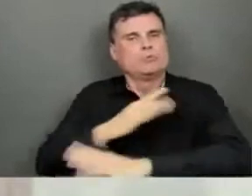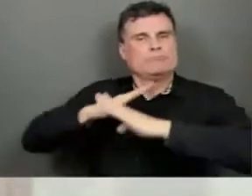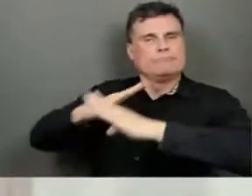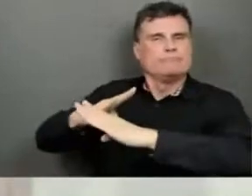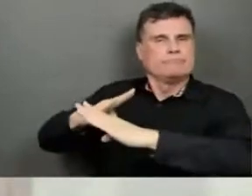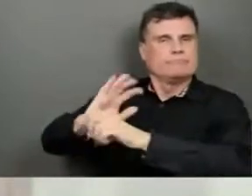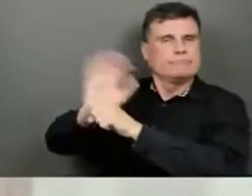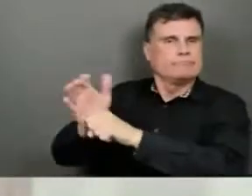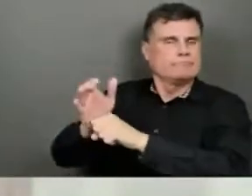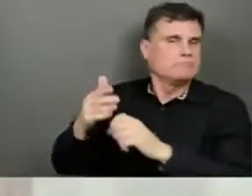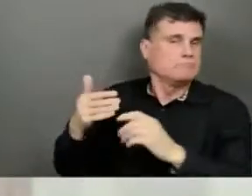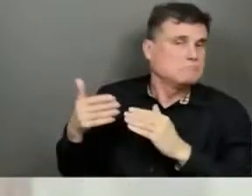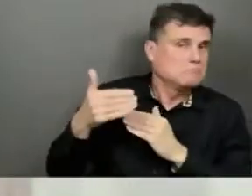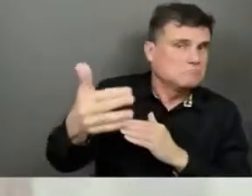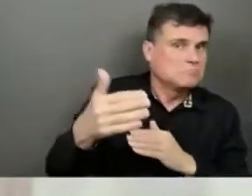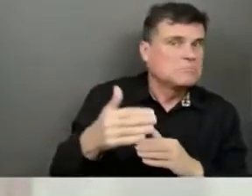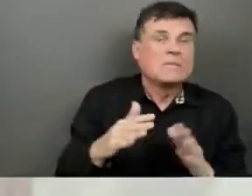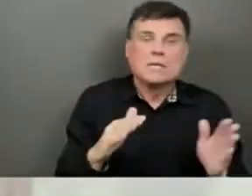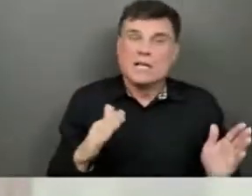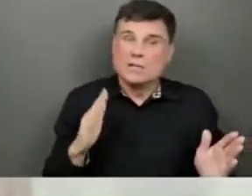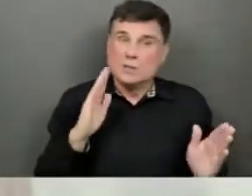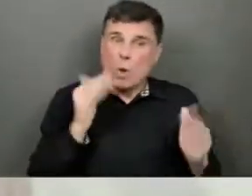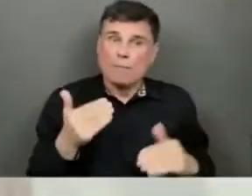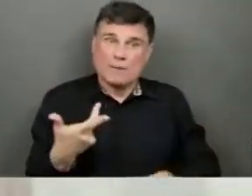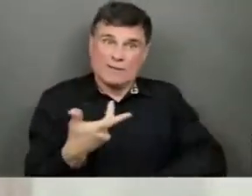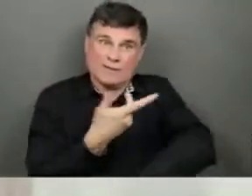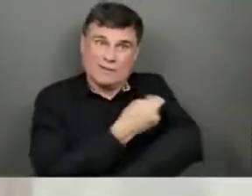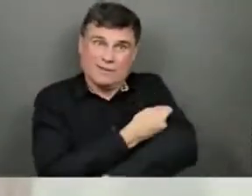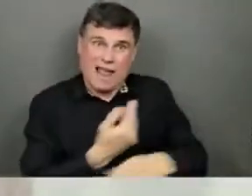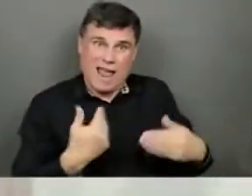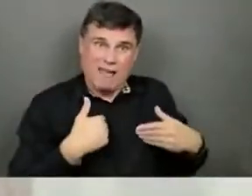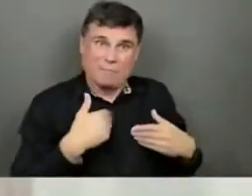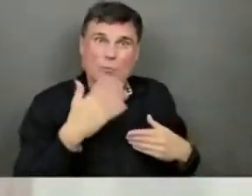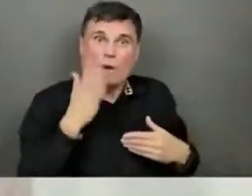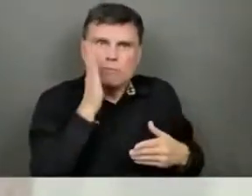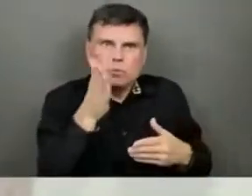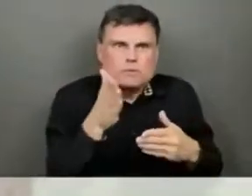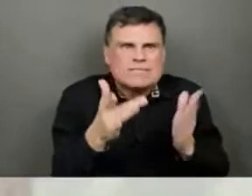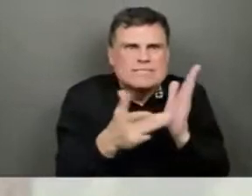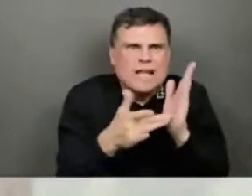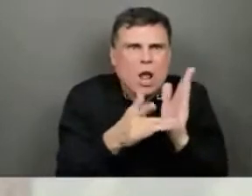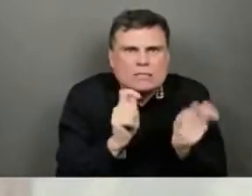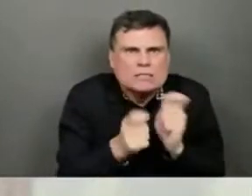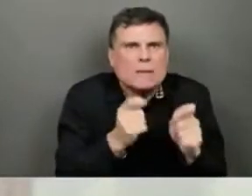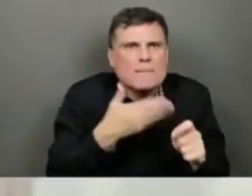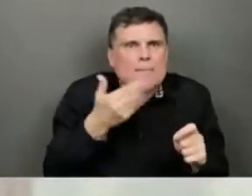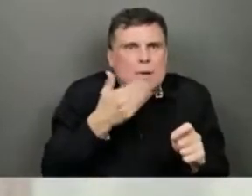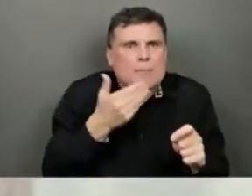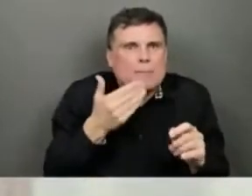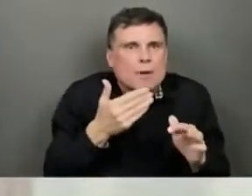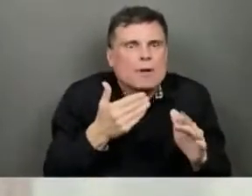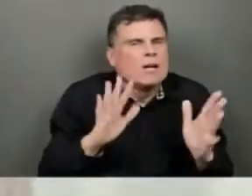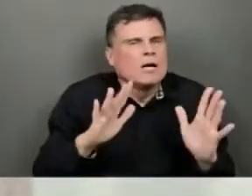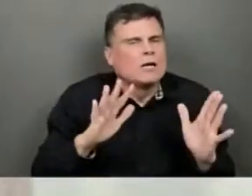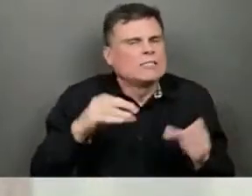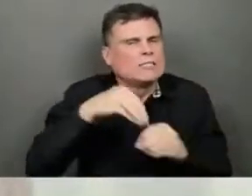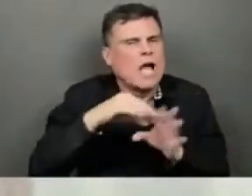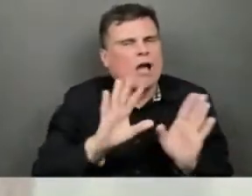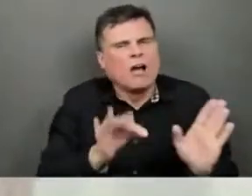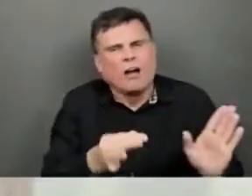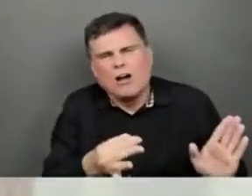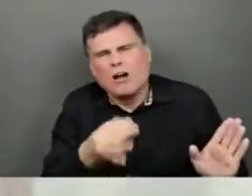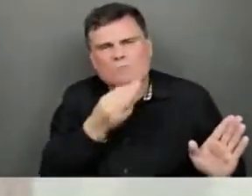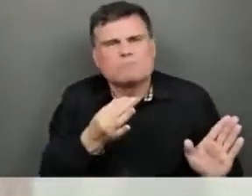with our vaccine technology, we might get a pan-COVID vaccine within the next period of time, and maybe we'll only need to